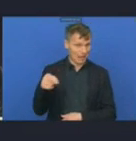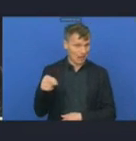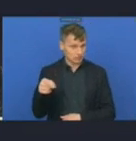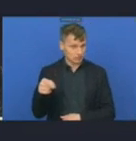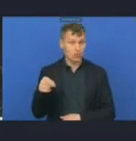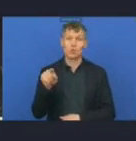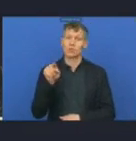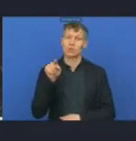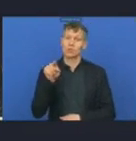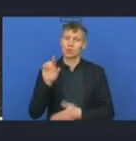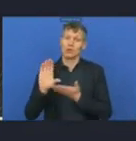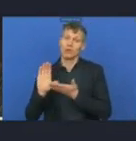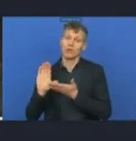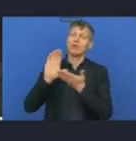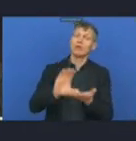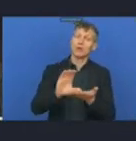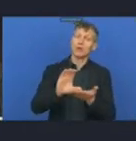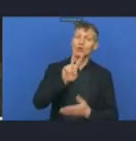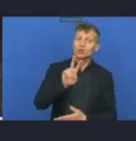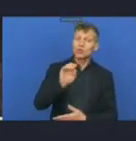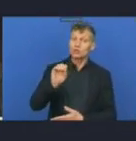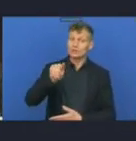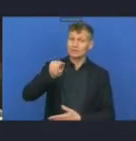200,000 as an Erasmus? Who wants